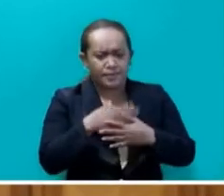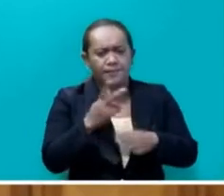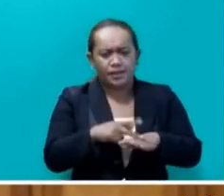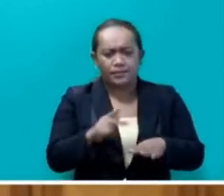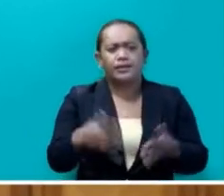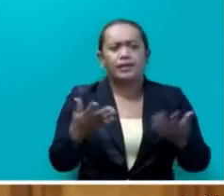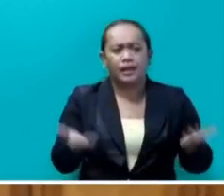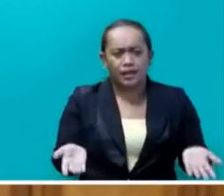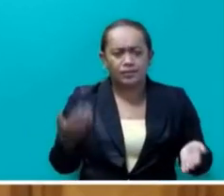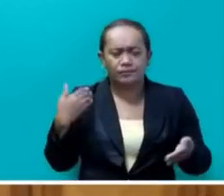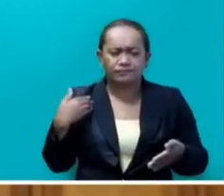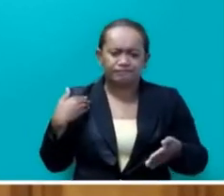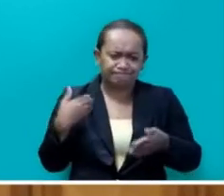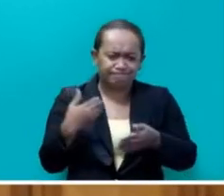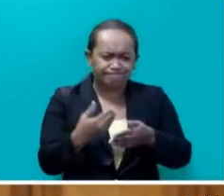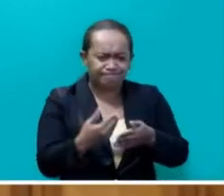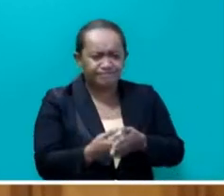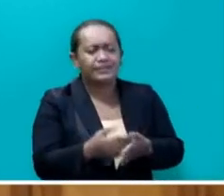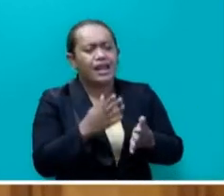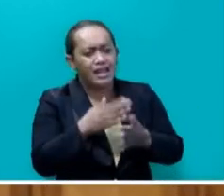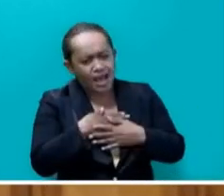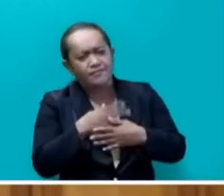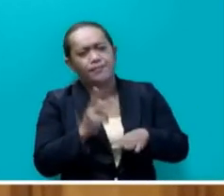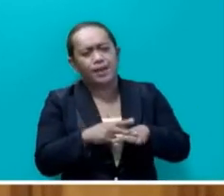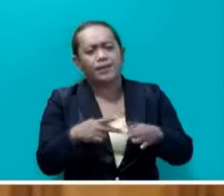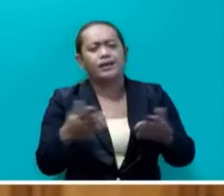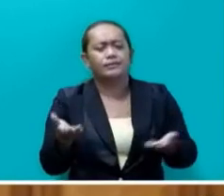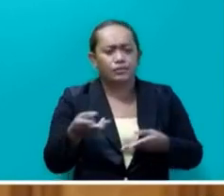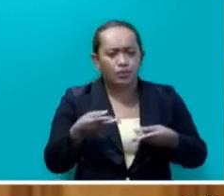goes to committees. I love the way we